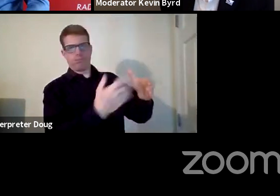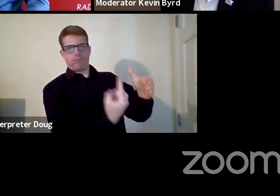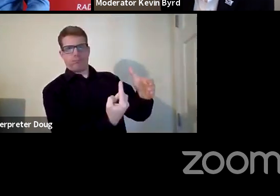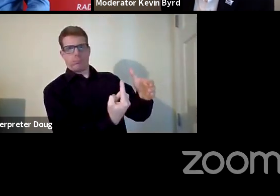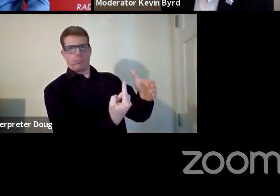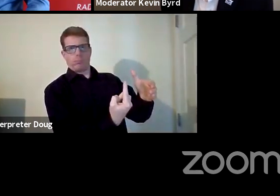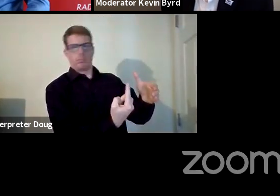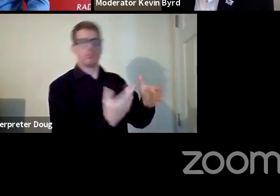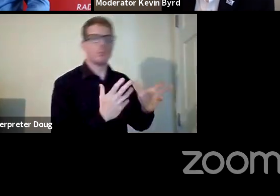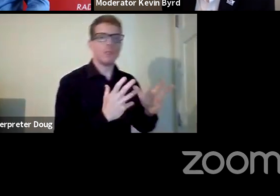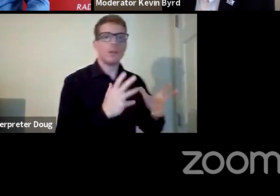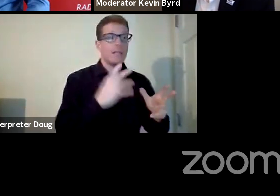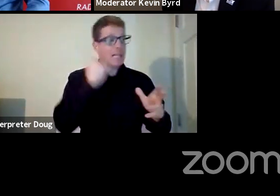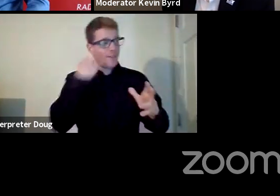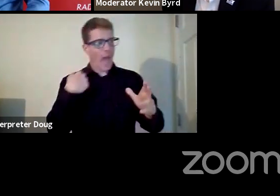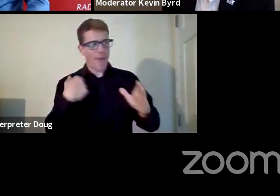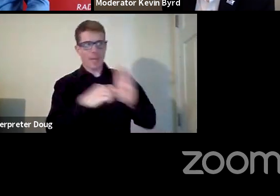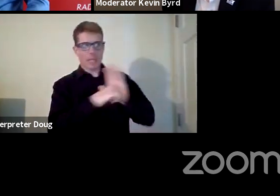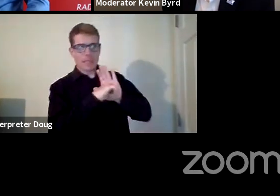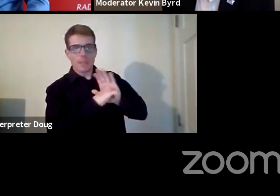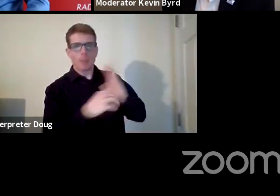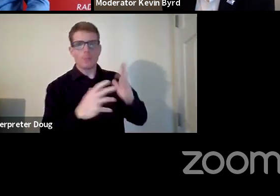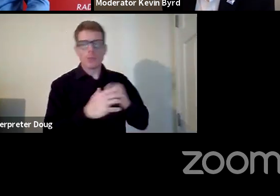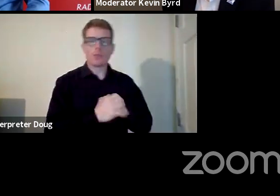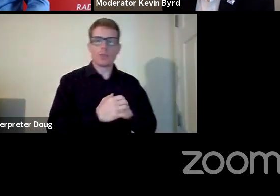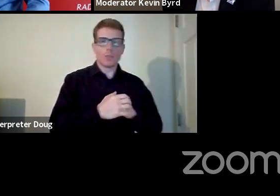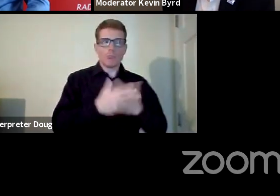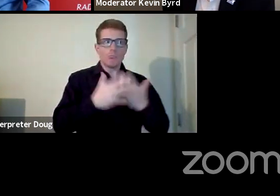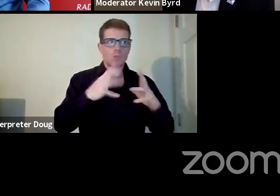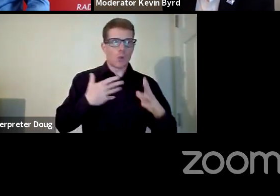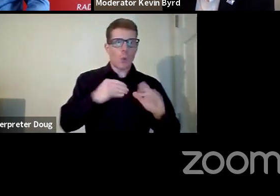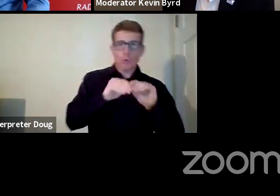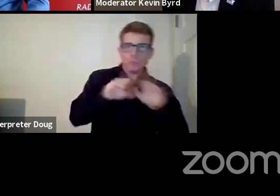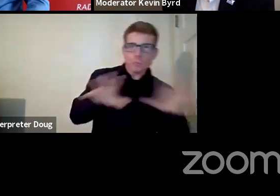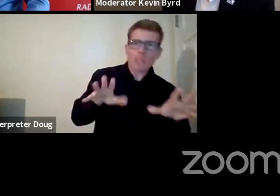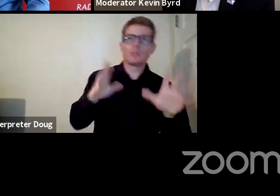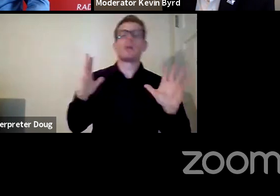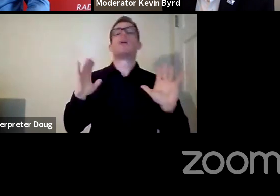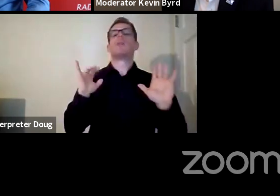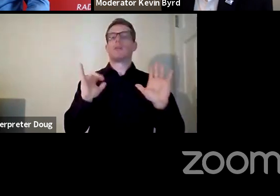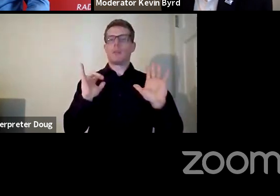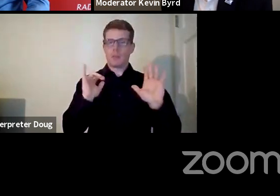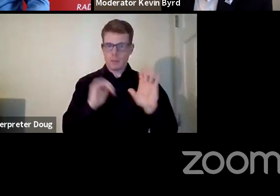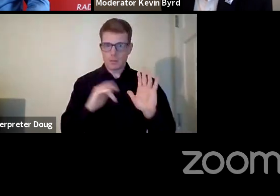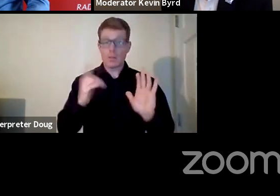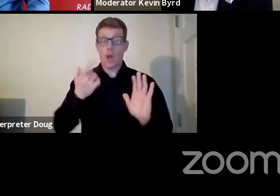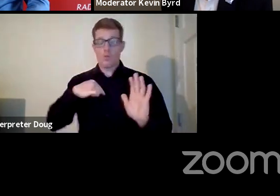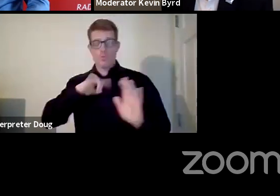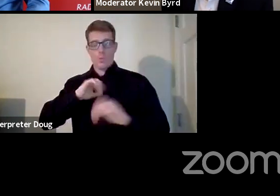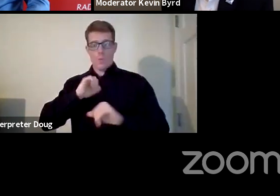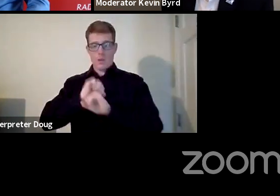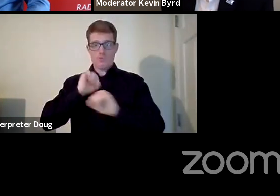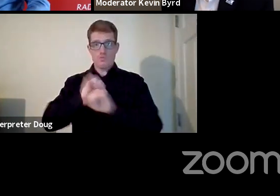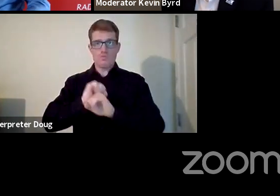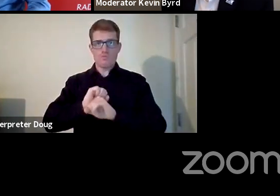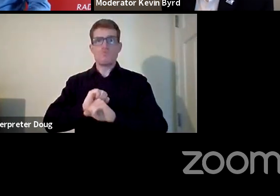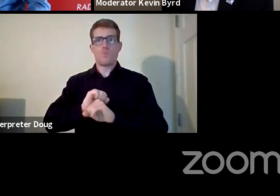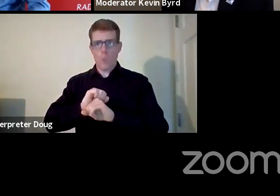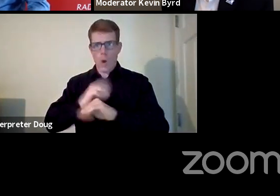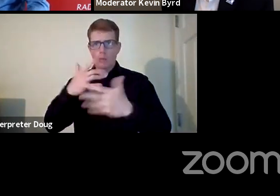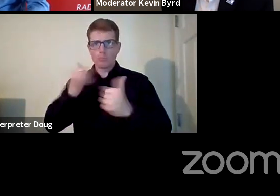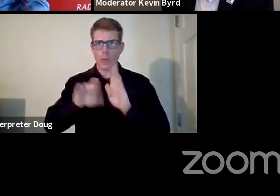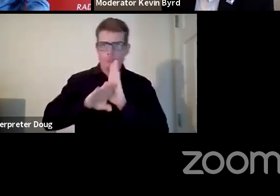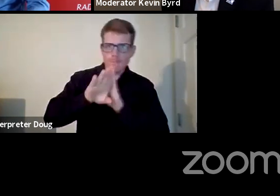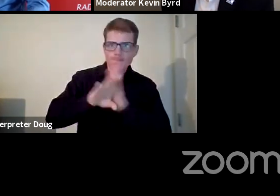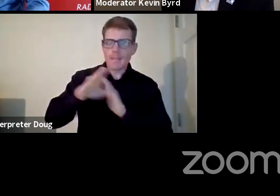working hard on the apps that we think, and the testing tools, if you will, or the